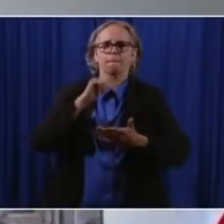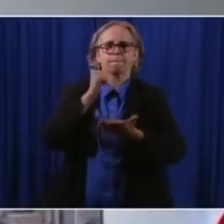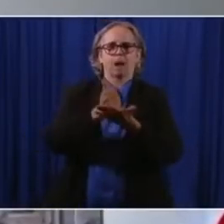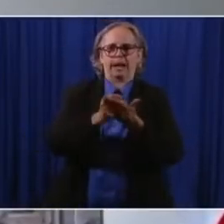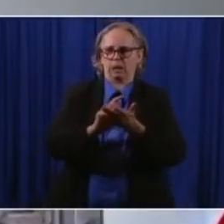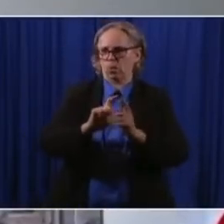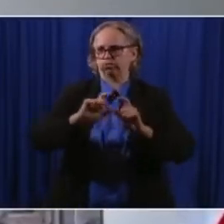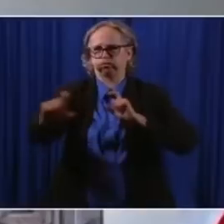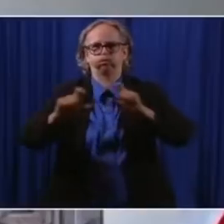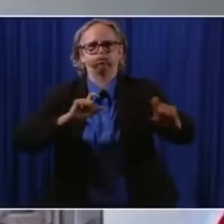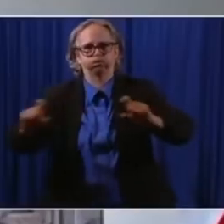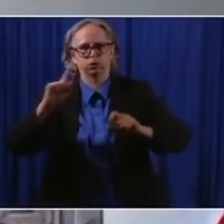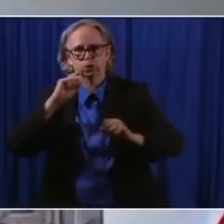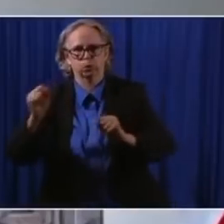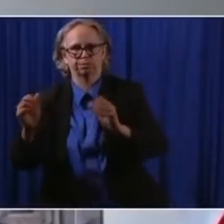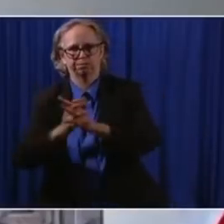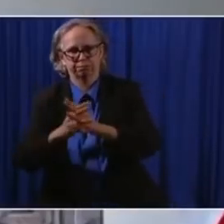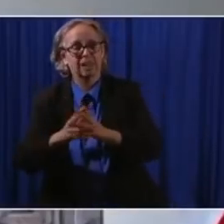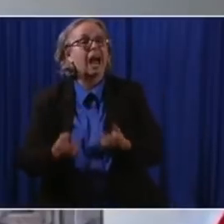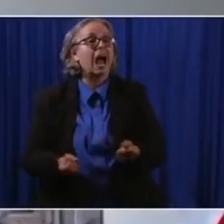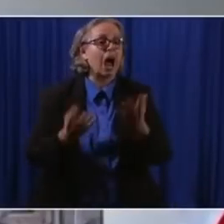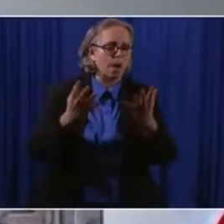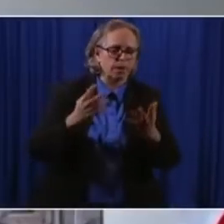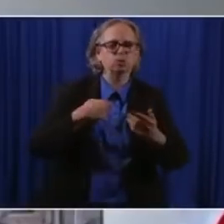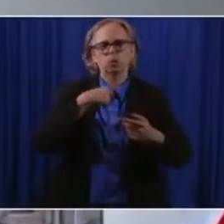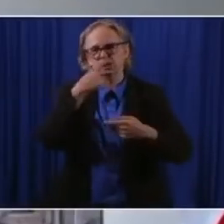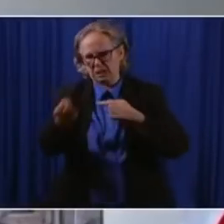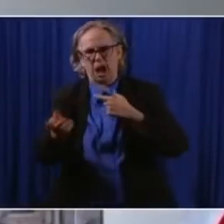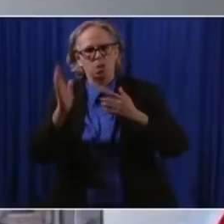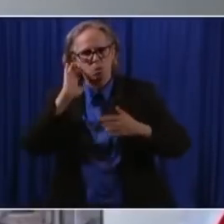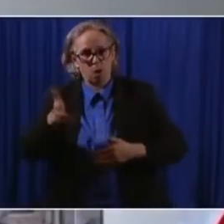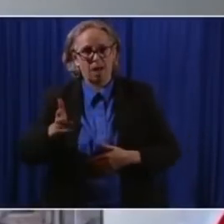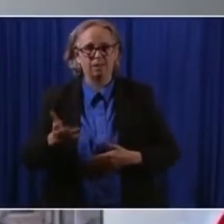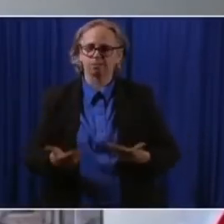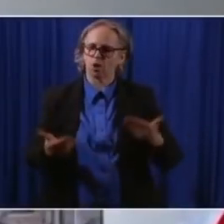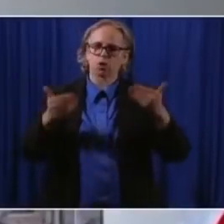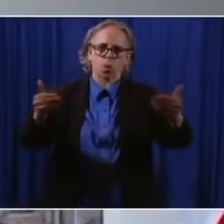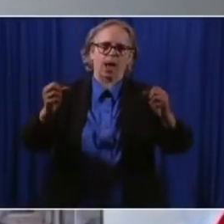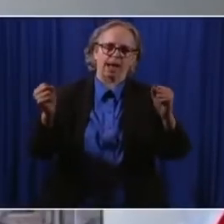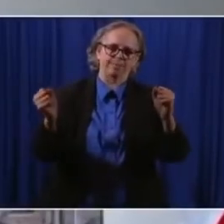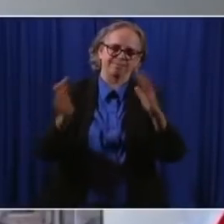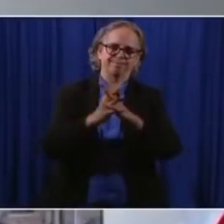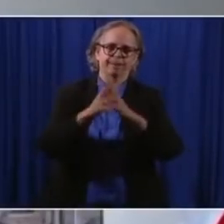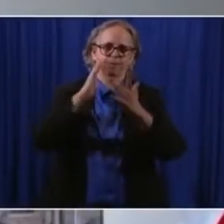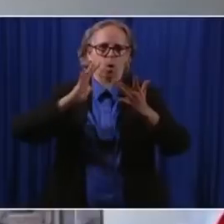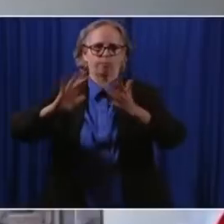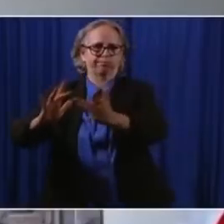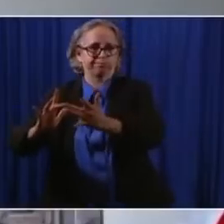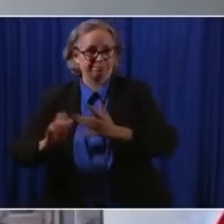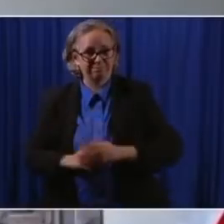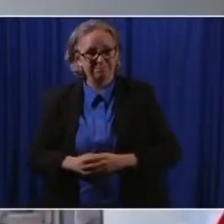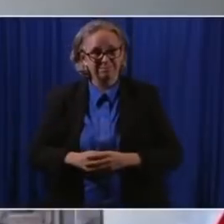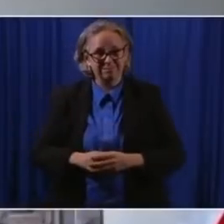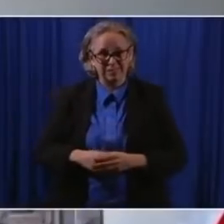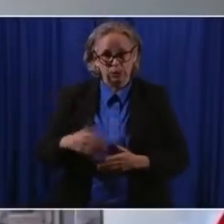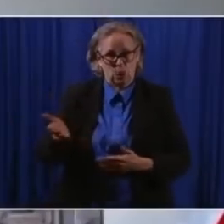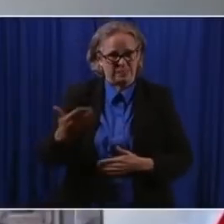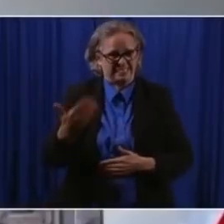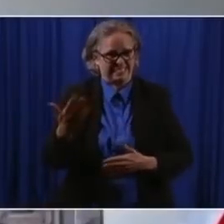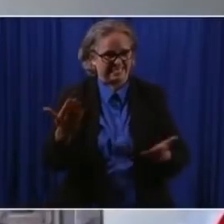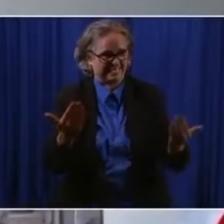know what resources they're going to have available and get this out to them as soon as they can. But get your applications in by tomorrow.